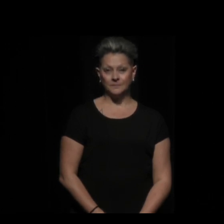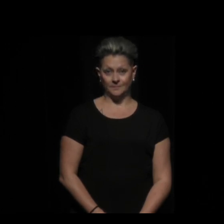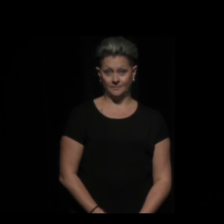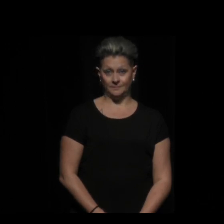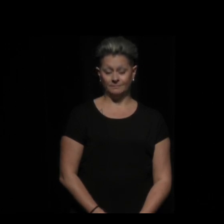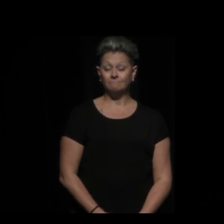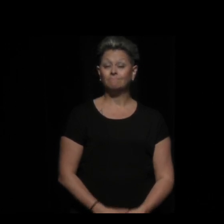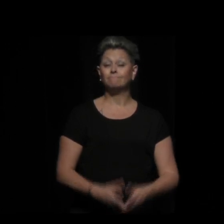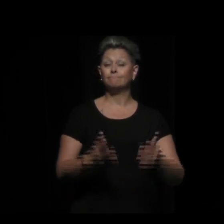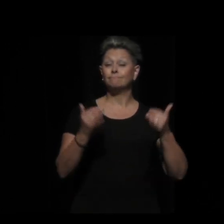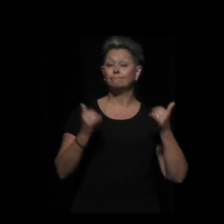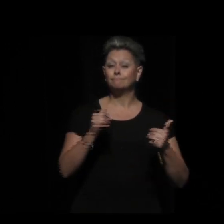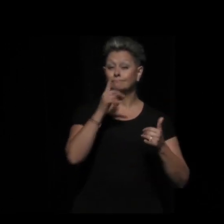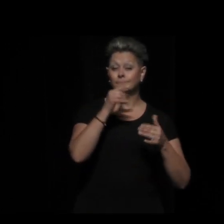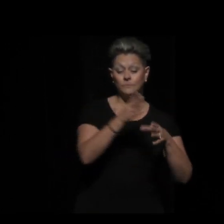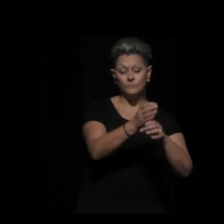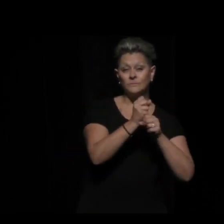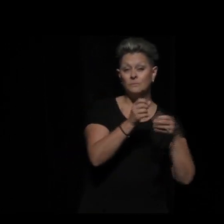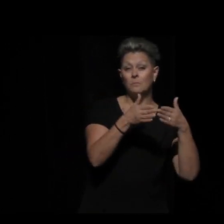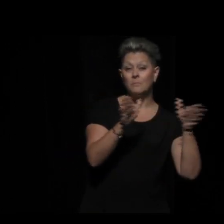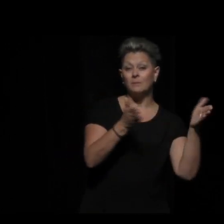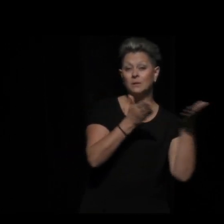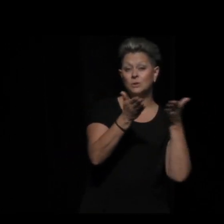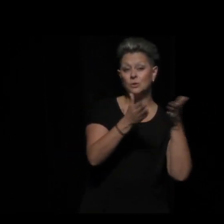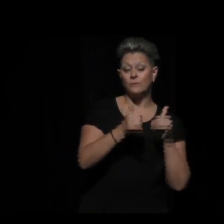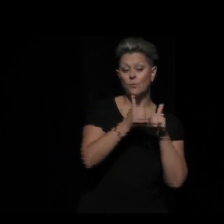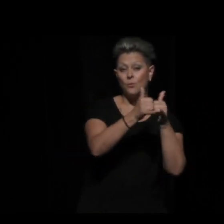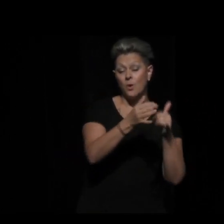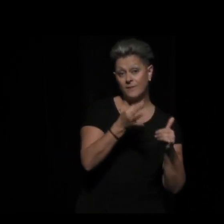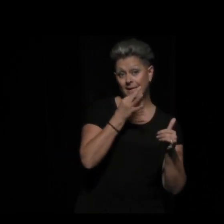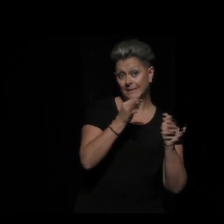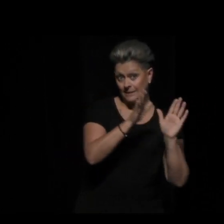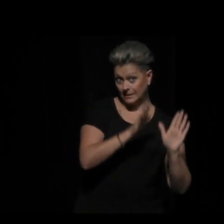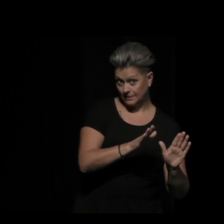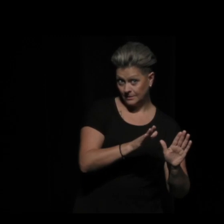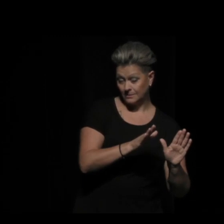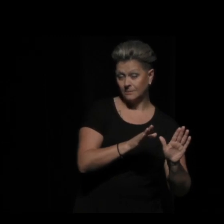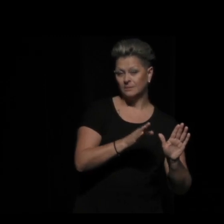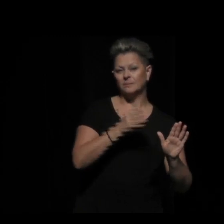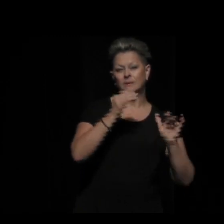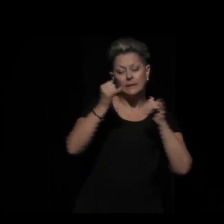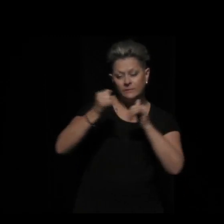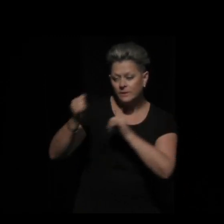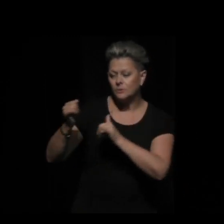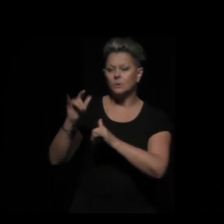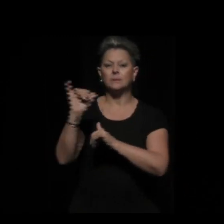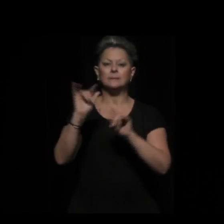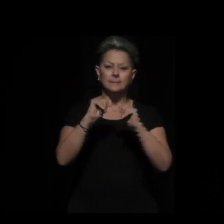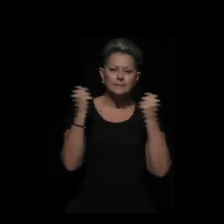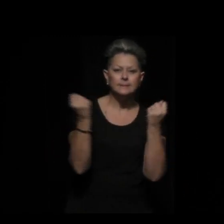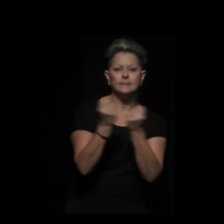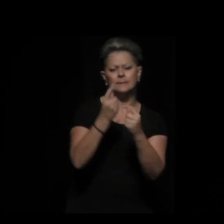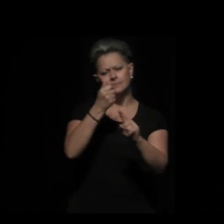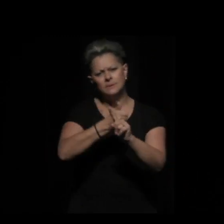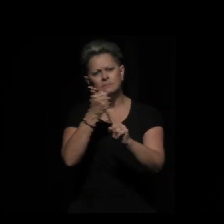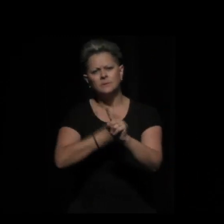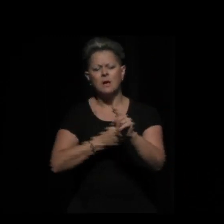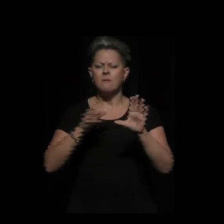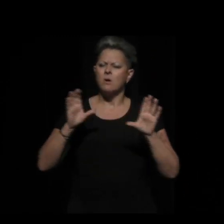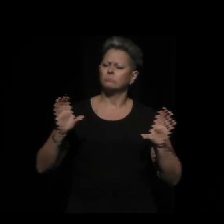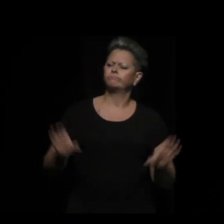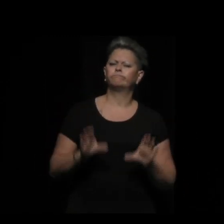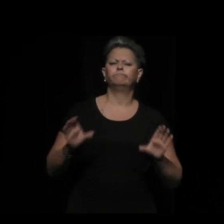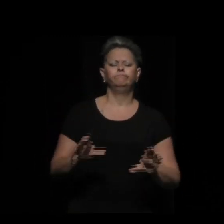To receive the Public Service Award of Excellence, presented to individuals and teams who, through exceptional work performance,